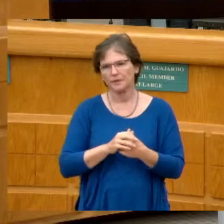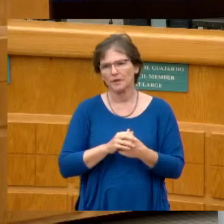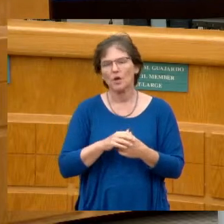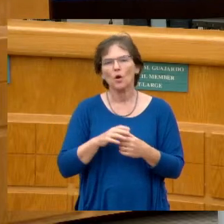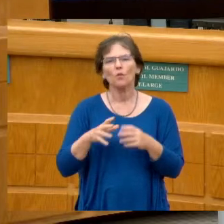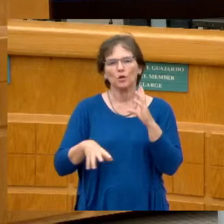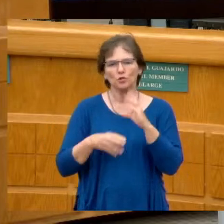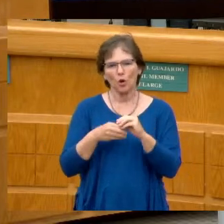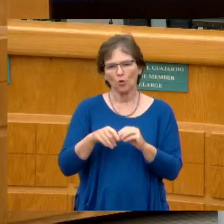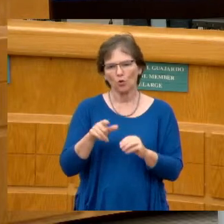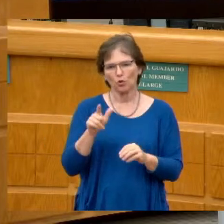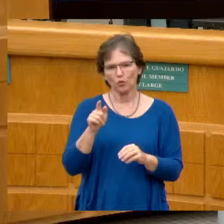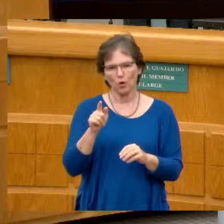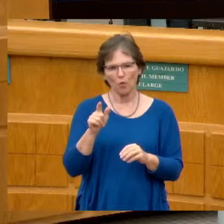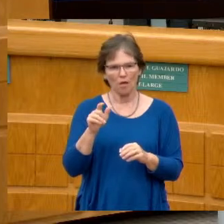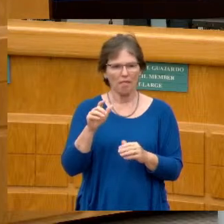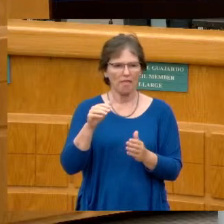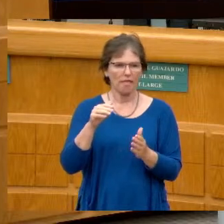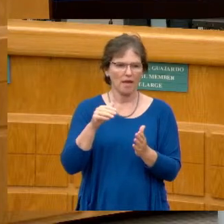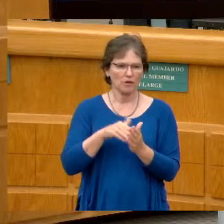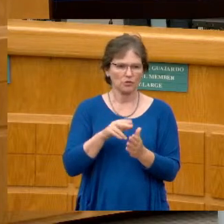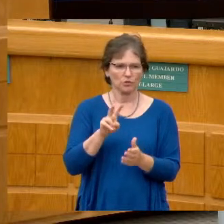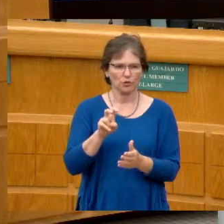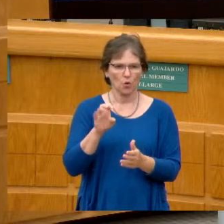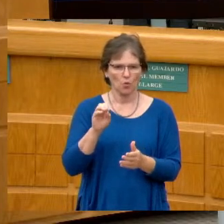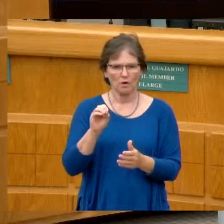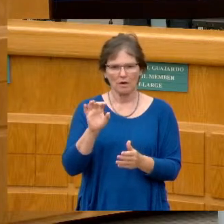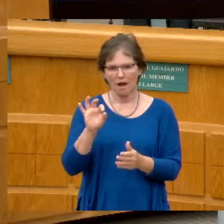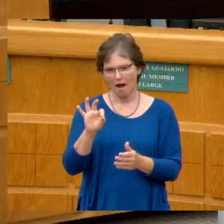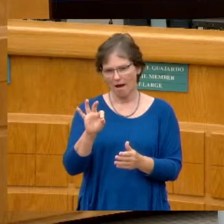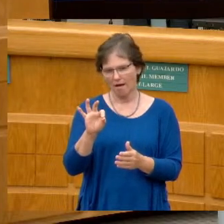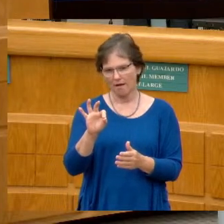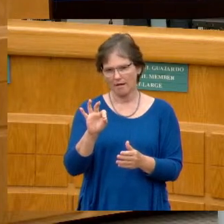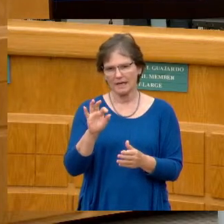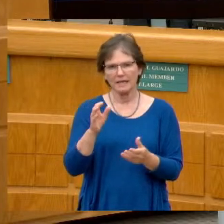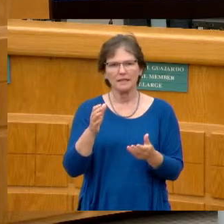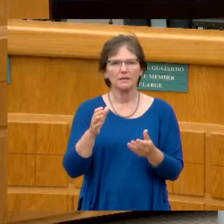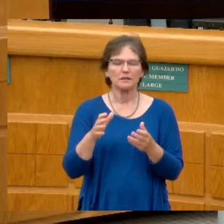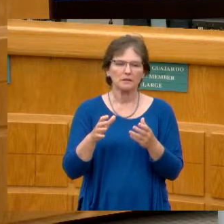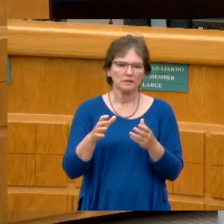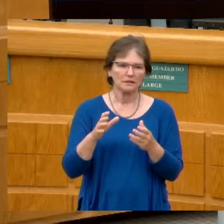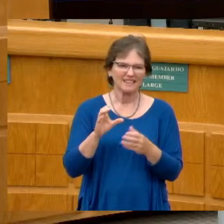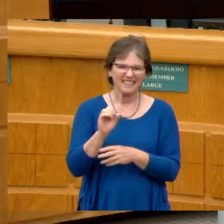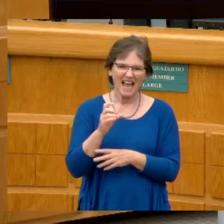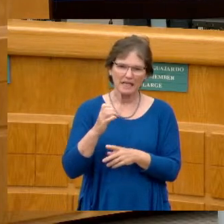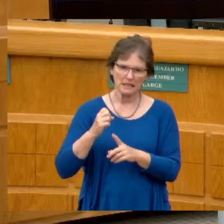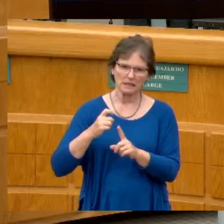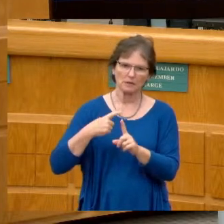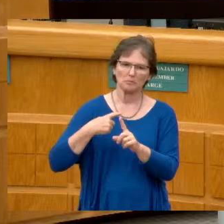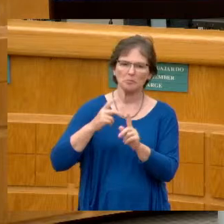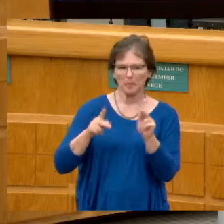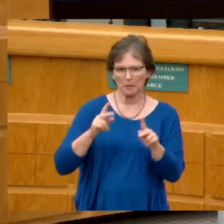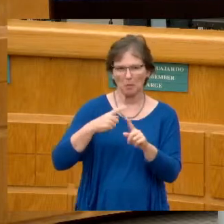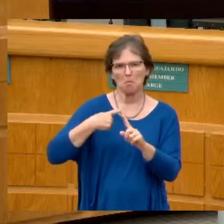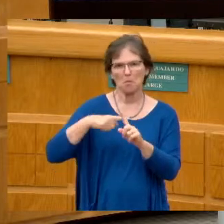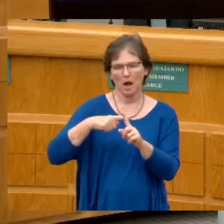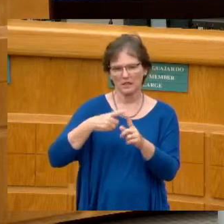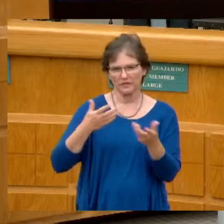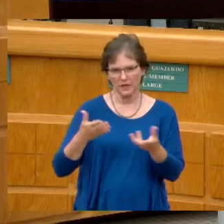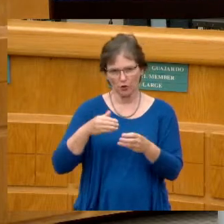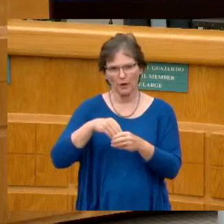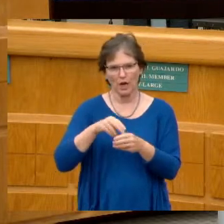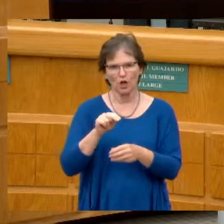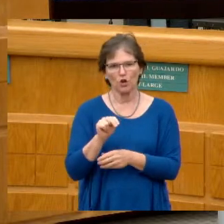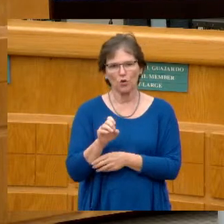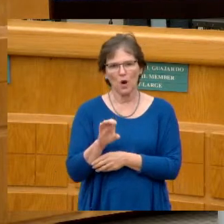the blue bar graphs, and those are the state data dumps that they have sent us over the last month or so, and